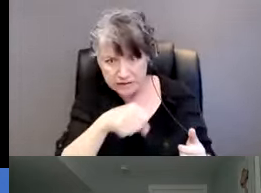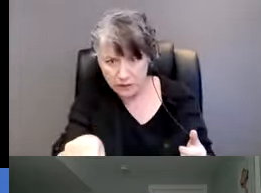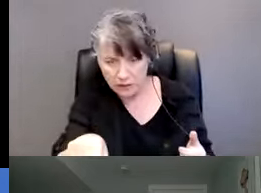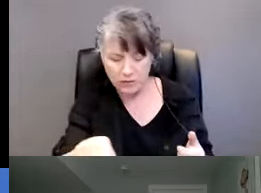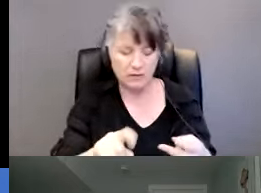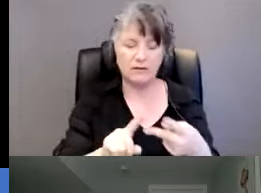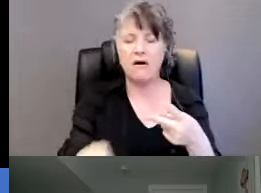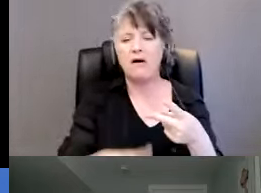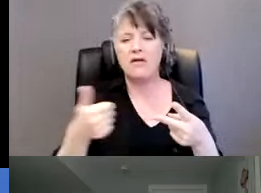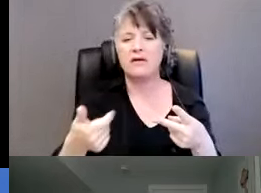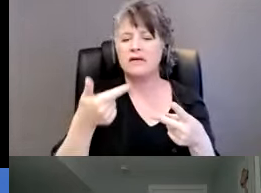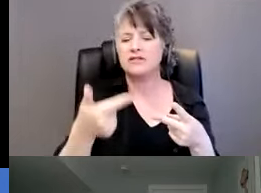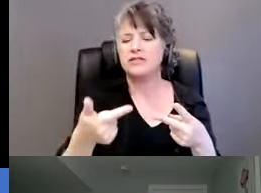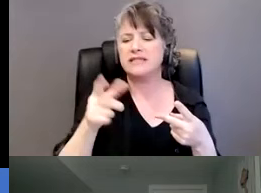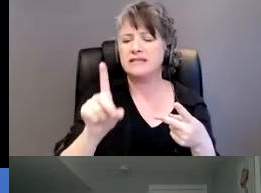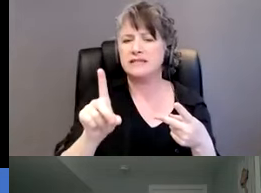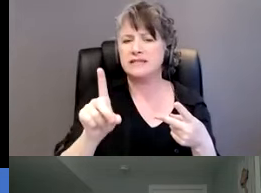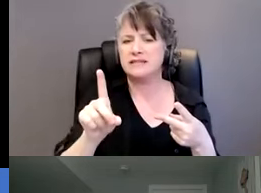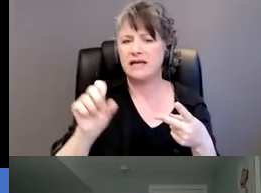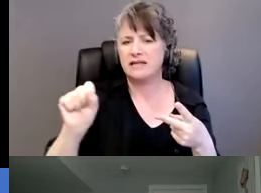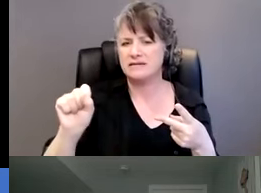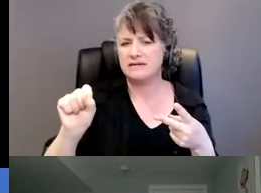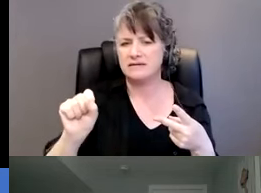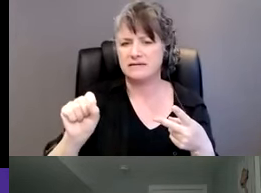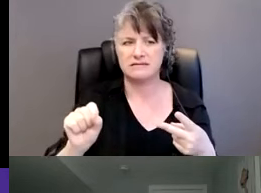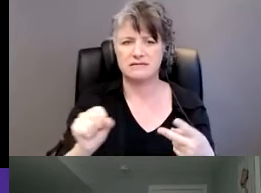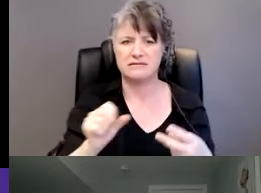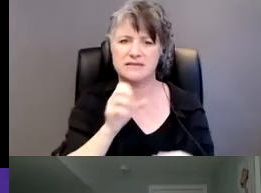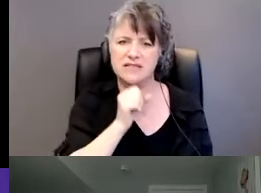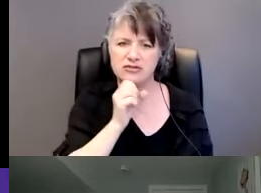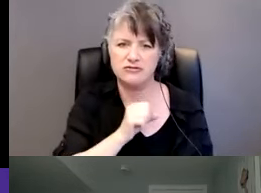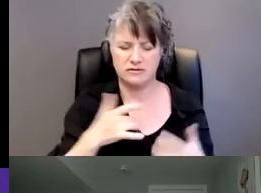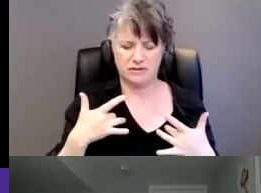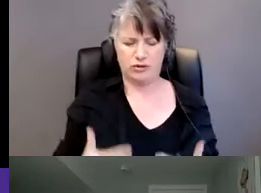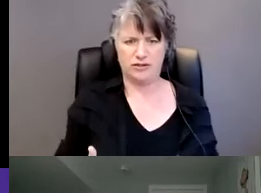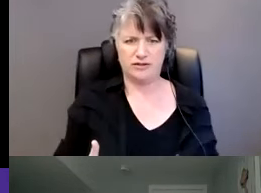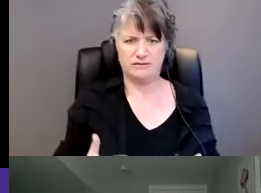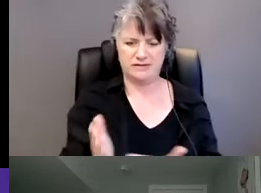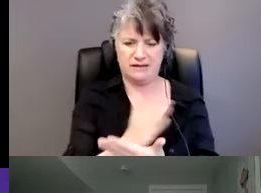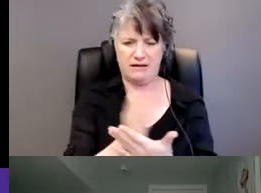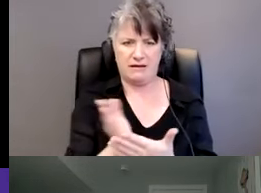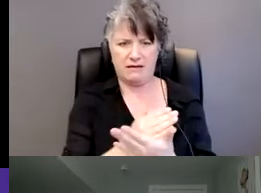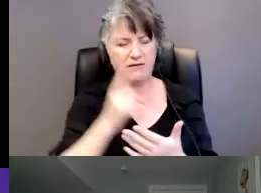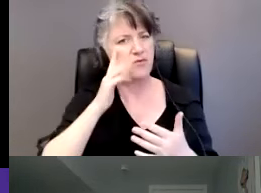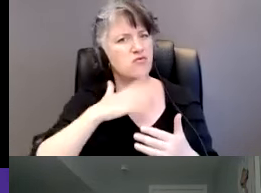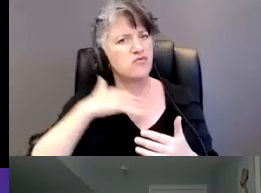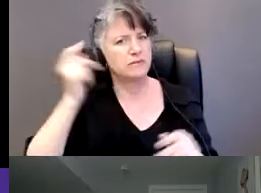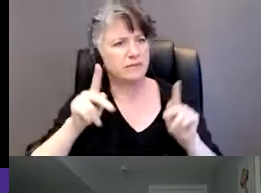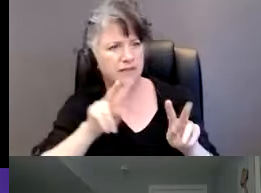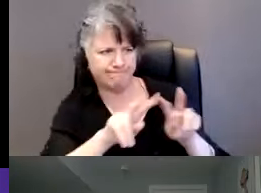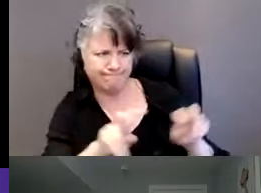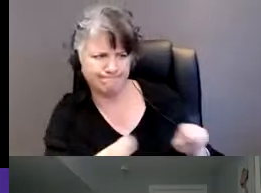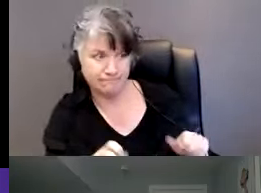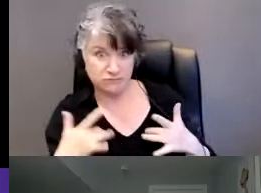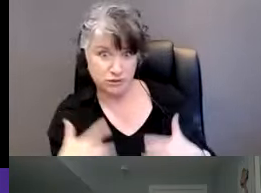was the Geriatric Depression Scale. This is a screening tool specifically designed for older adults to facilitate assessment